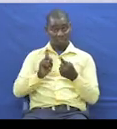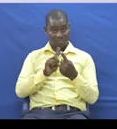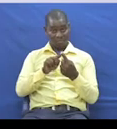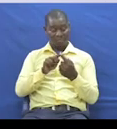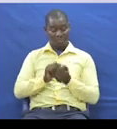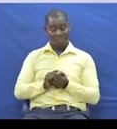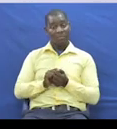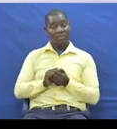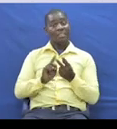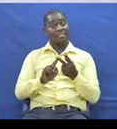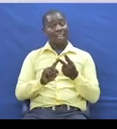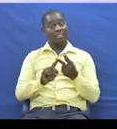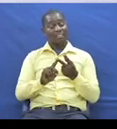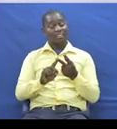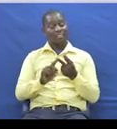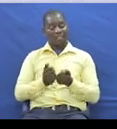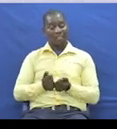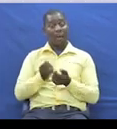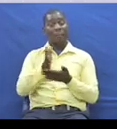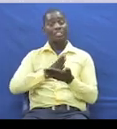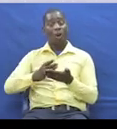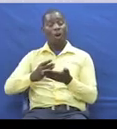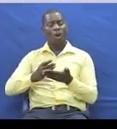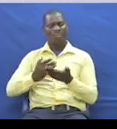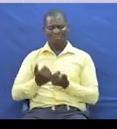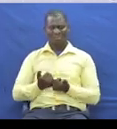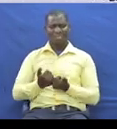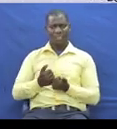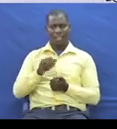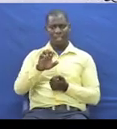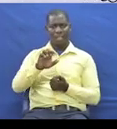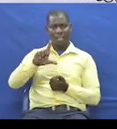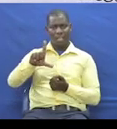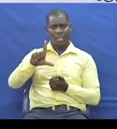The second particle or subparticle, is named as the electron.